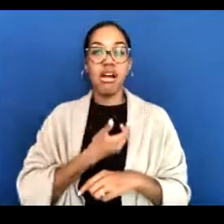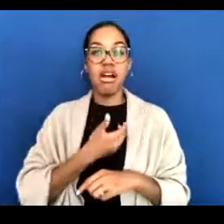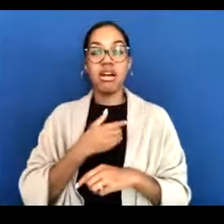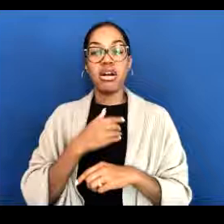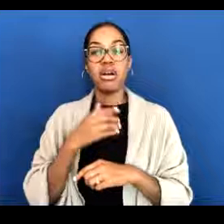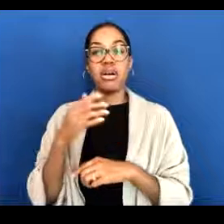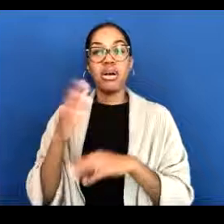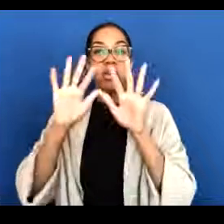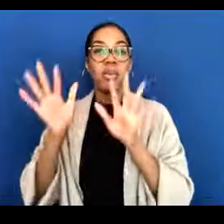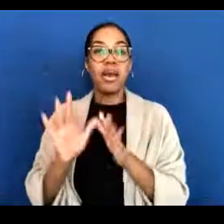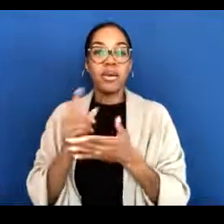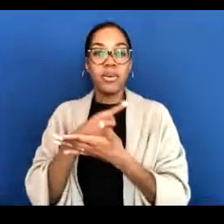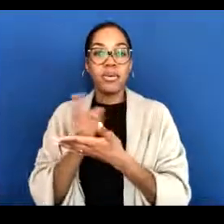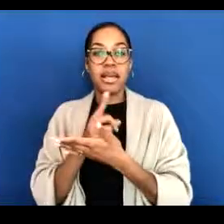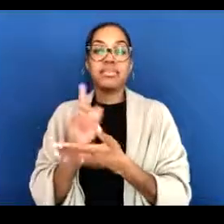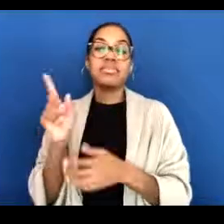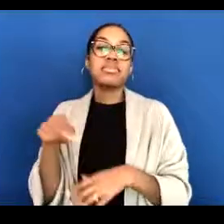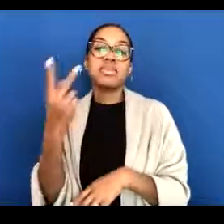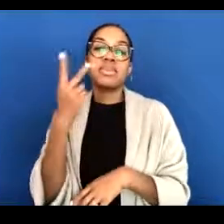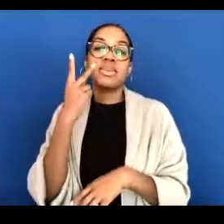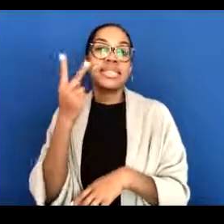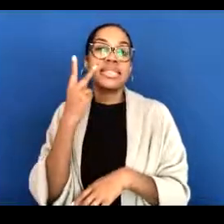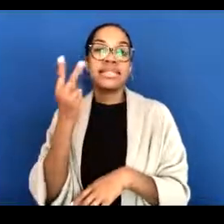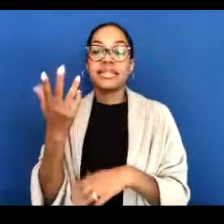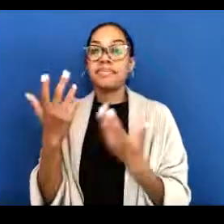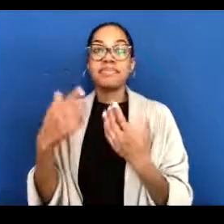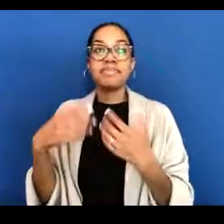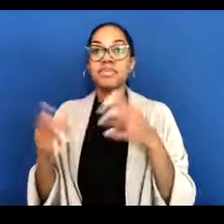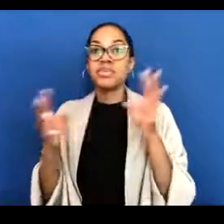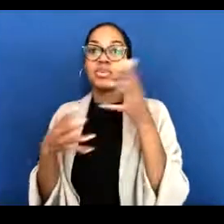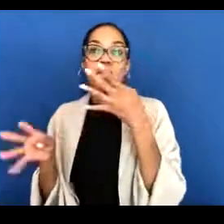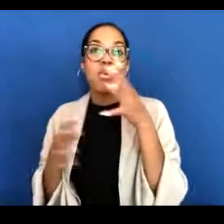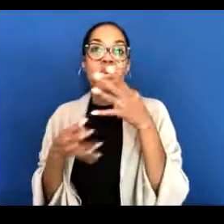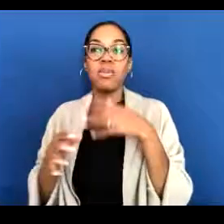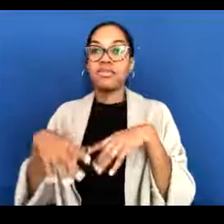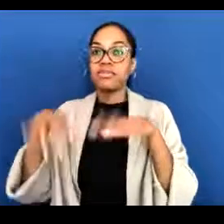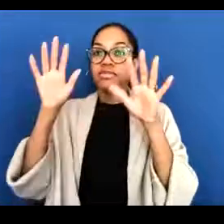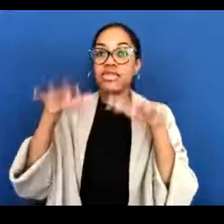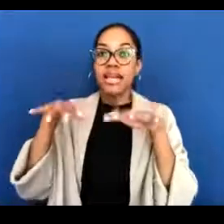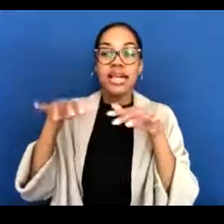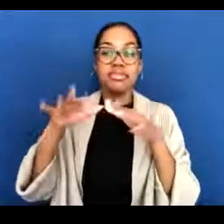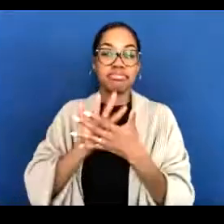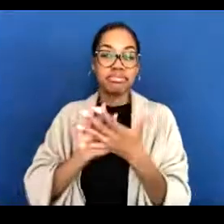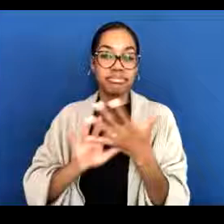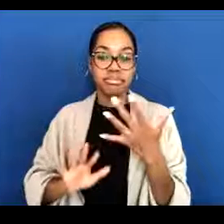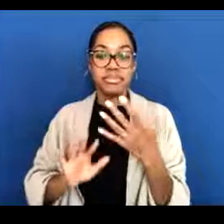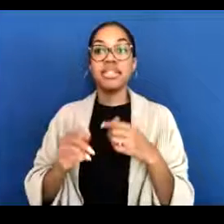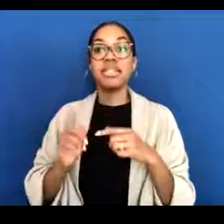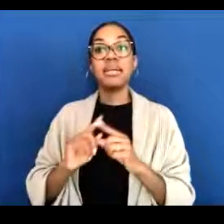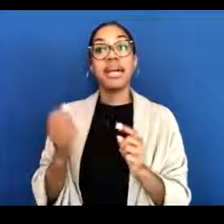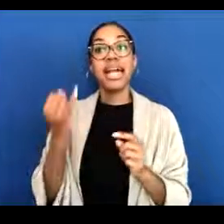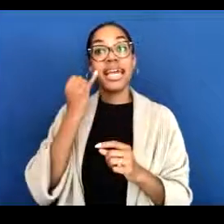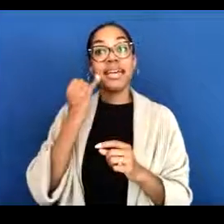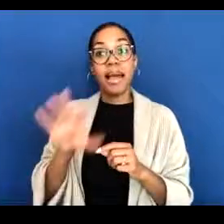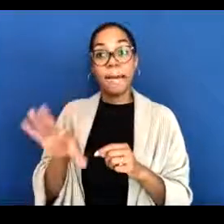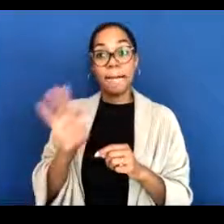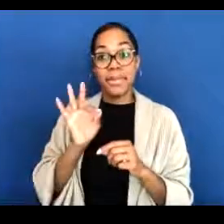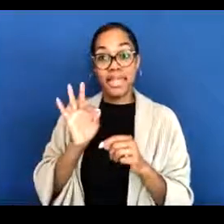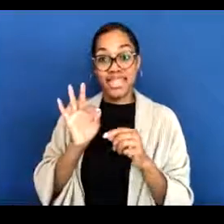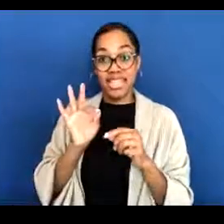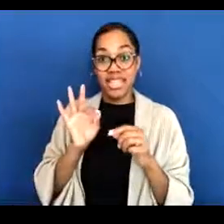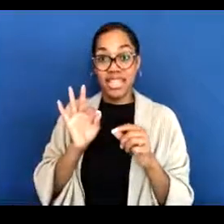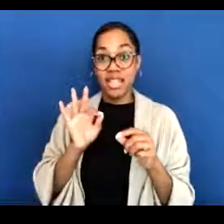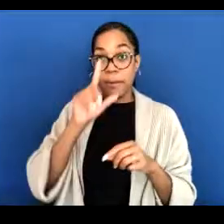of thousands of feet tall. But if I chose the radar data from that bird migration night and look at it three-dimensionally,